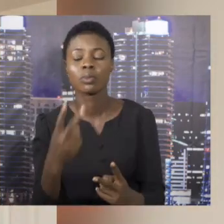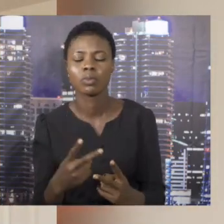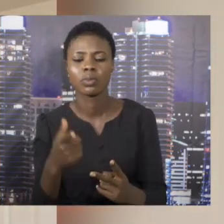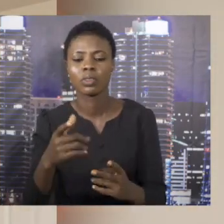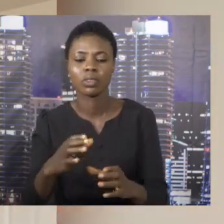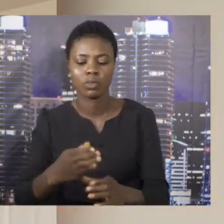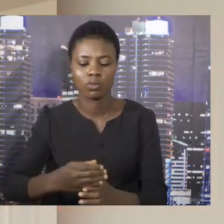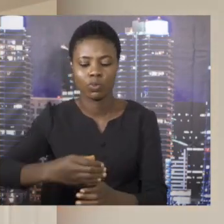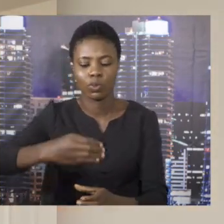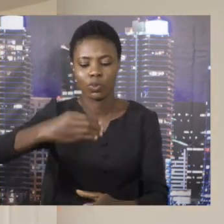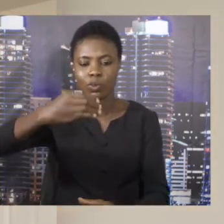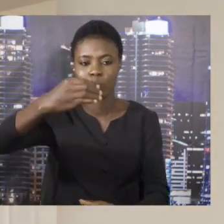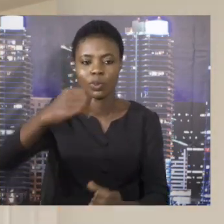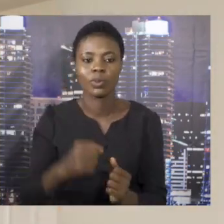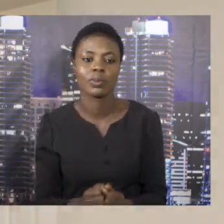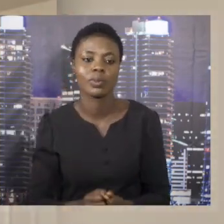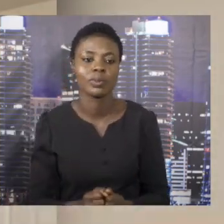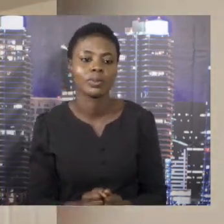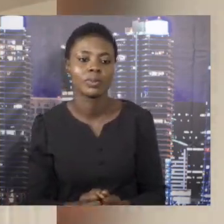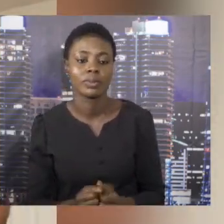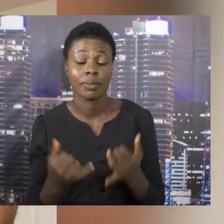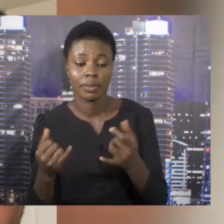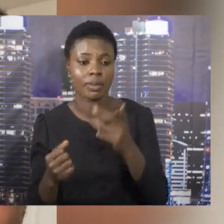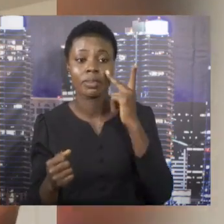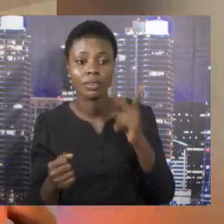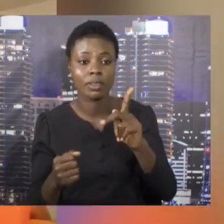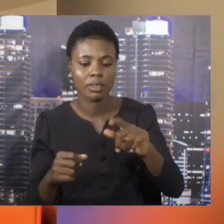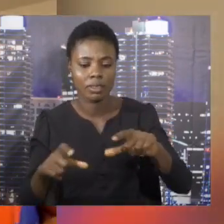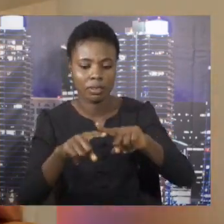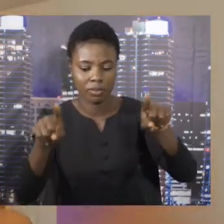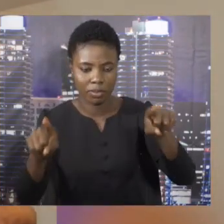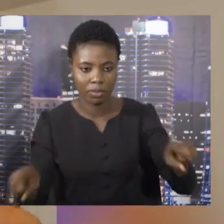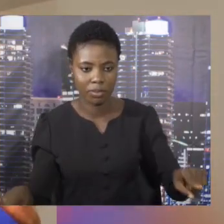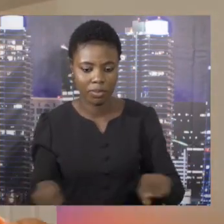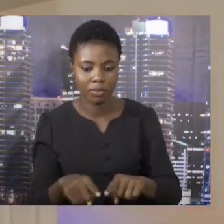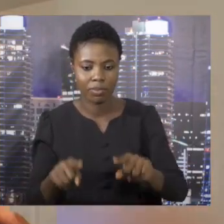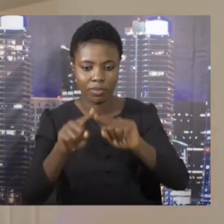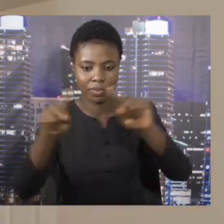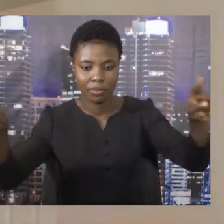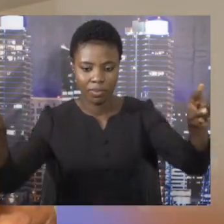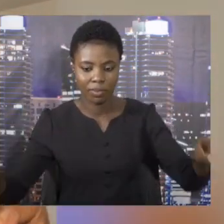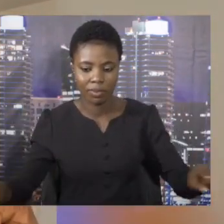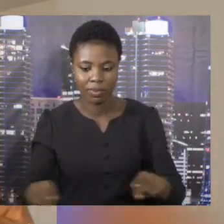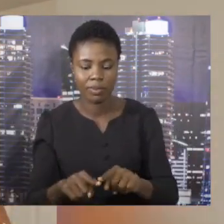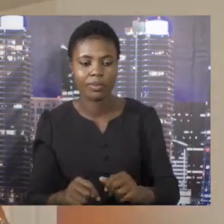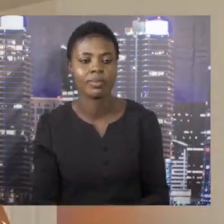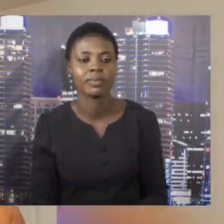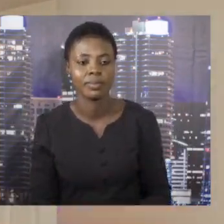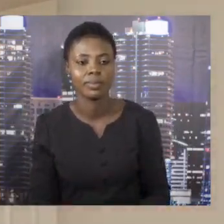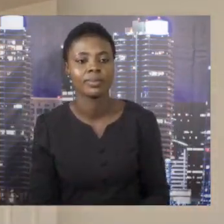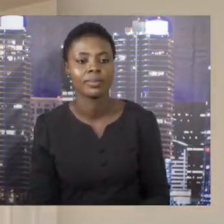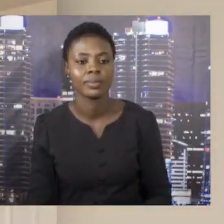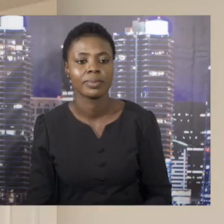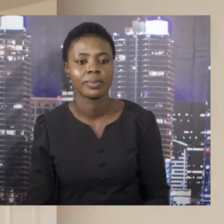right? So if you look at this carton in front of me, it's in form of, if you look at it this way, it's rectangular